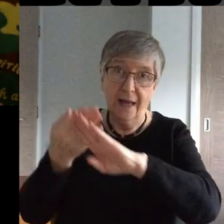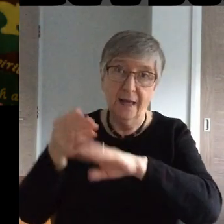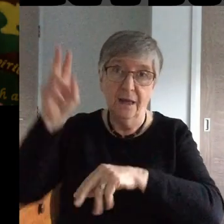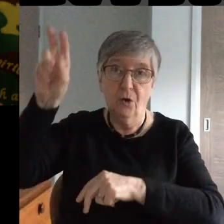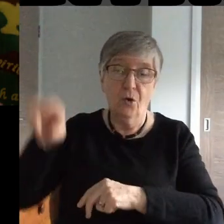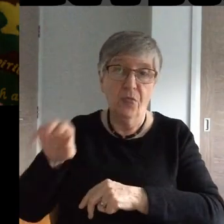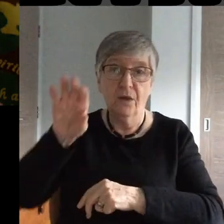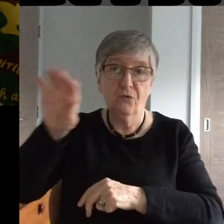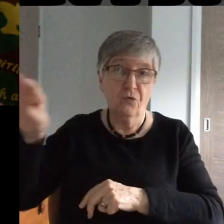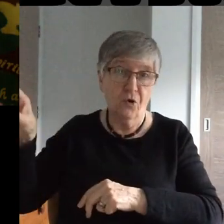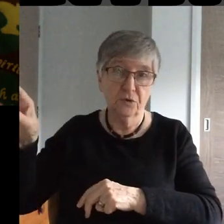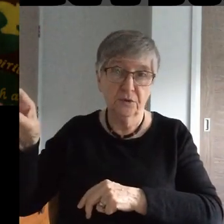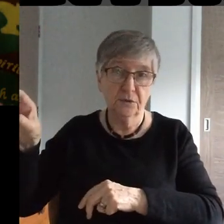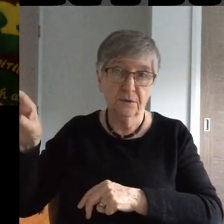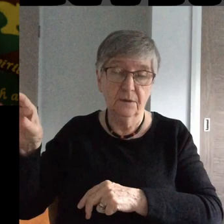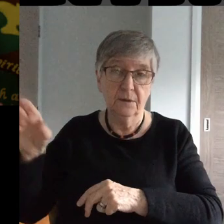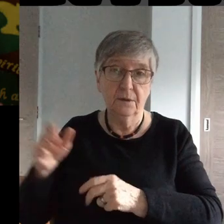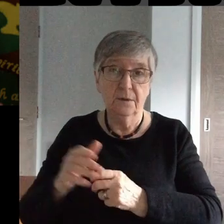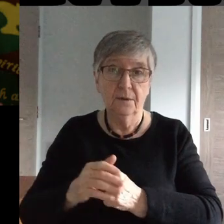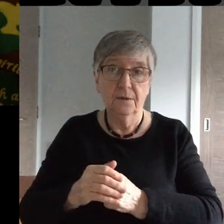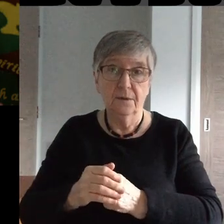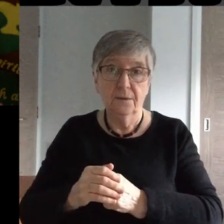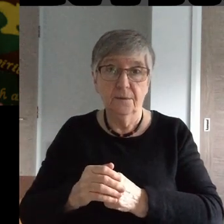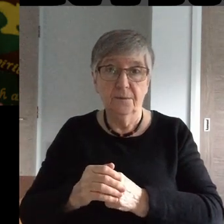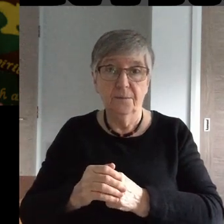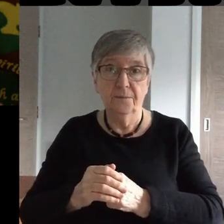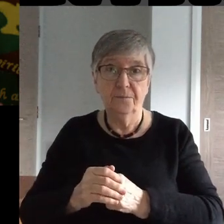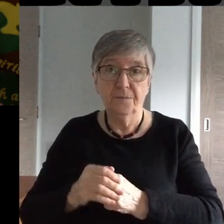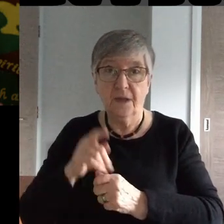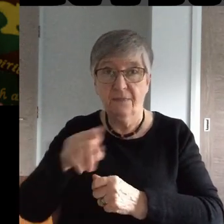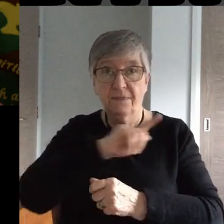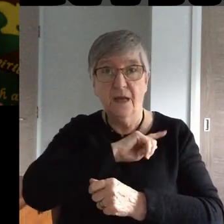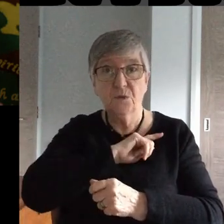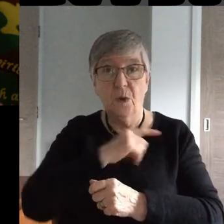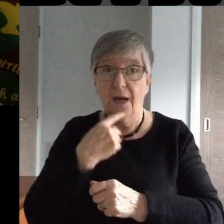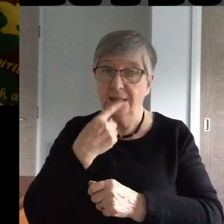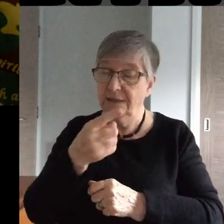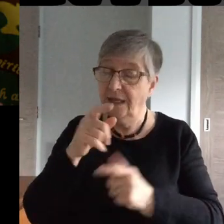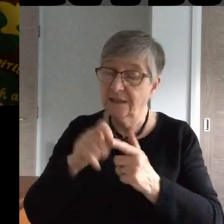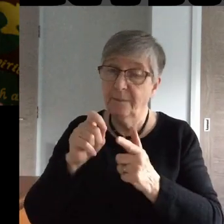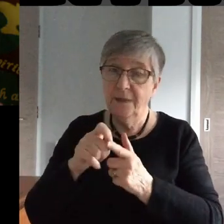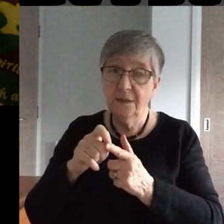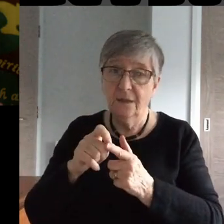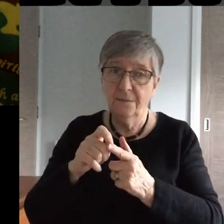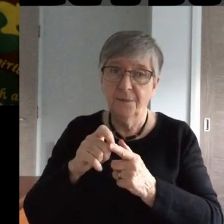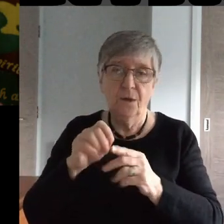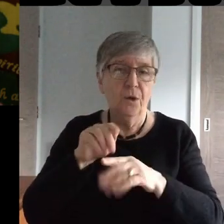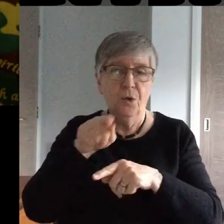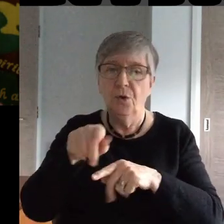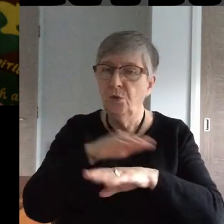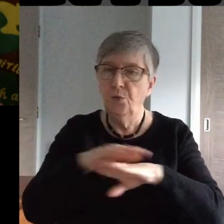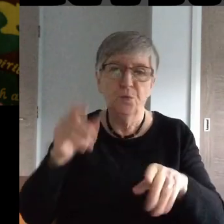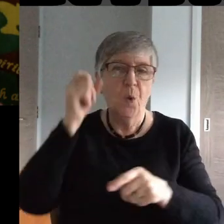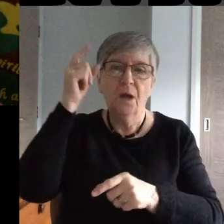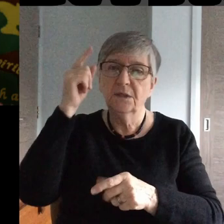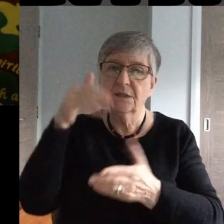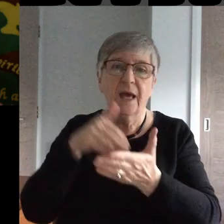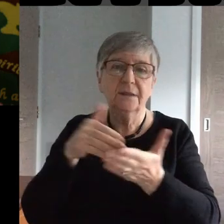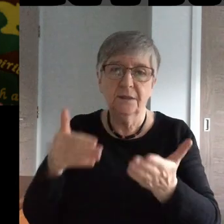when Jesus was hung on the cross. That's why he said to Peter, "You don't understand, but soon you